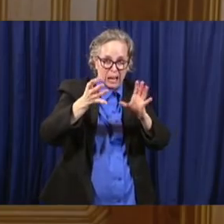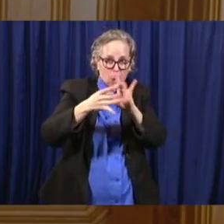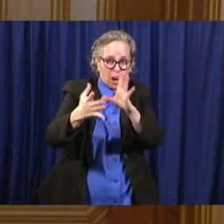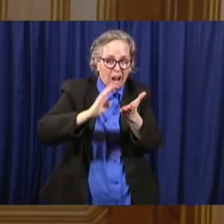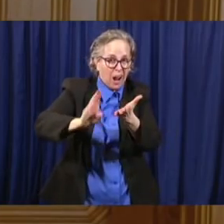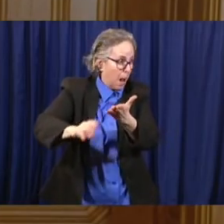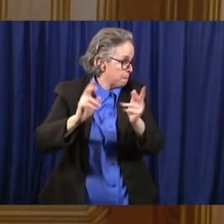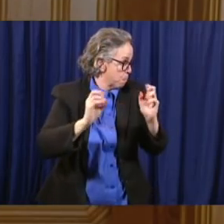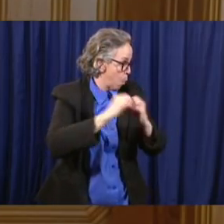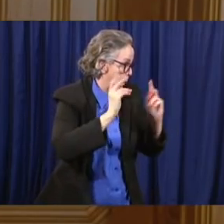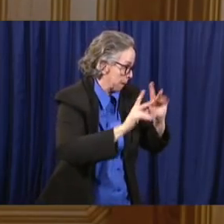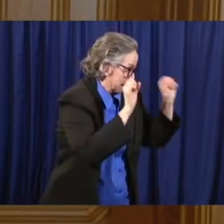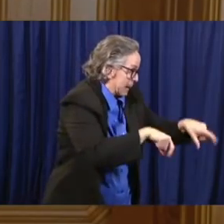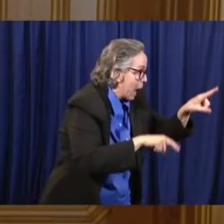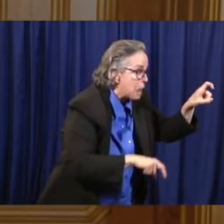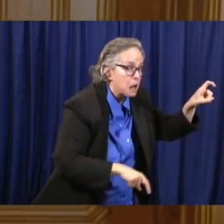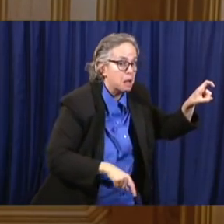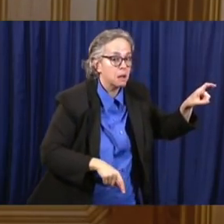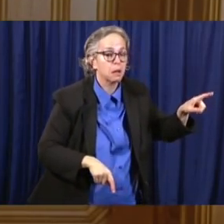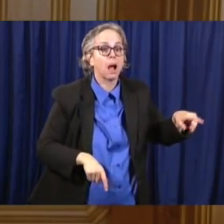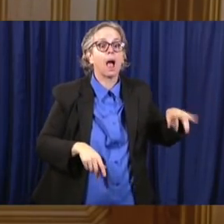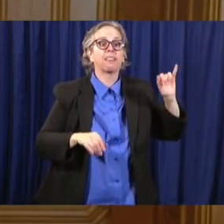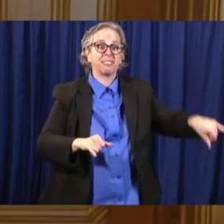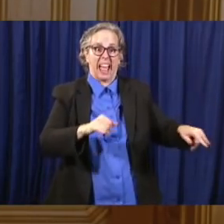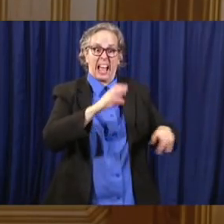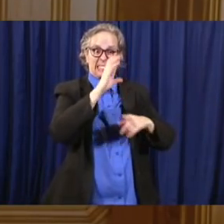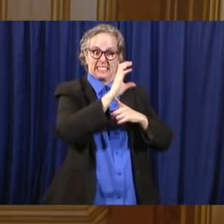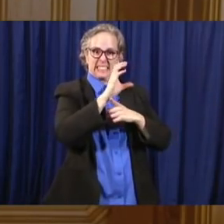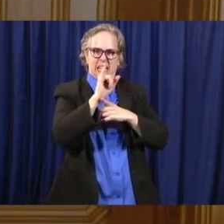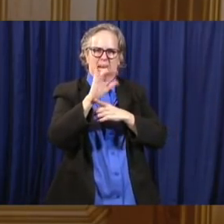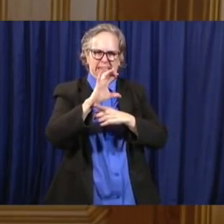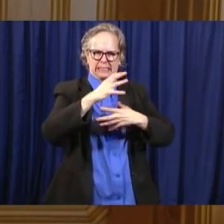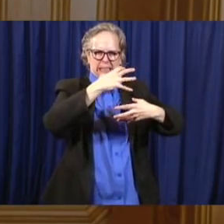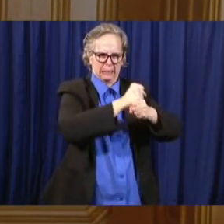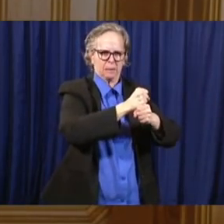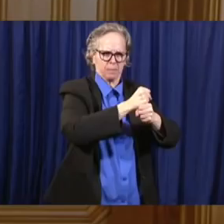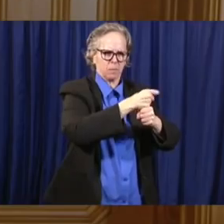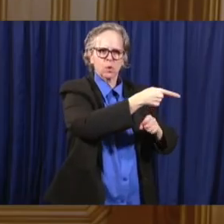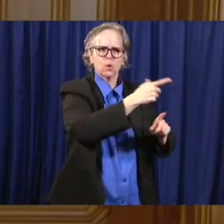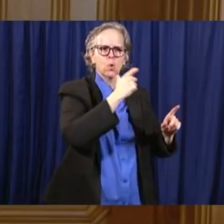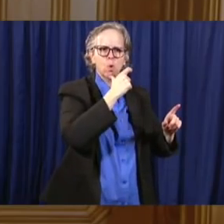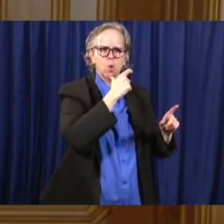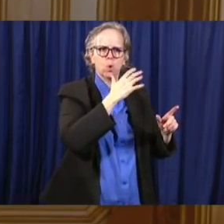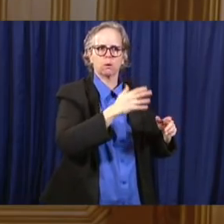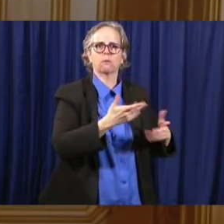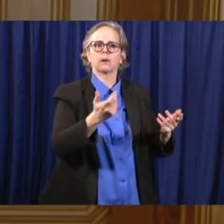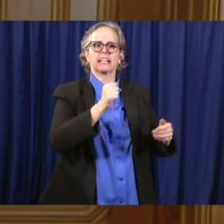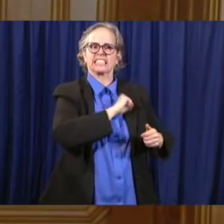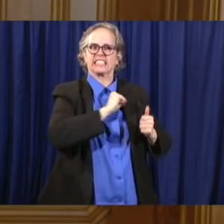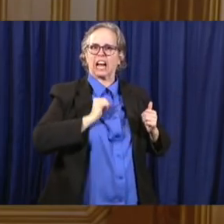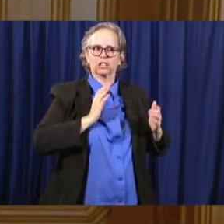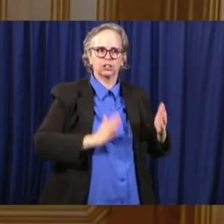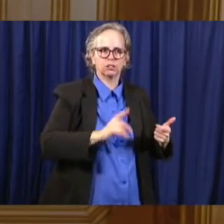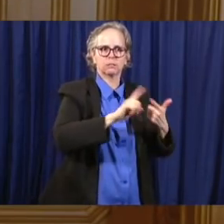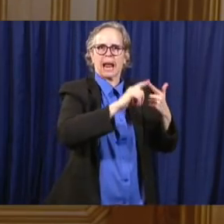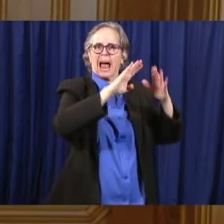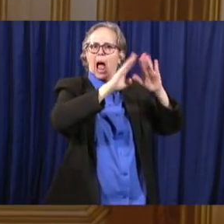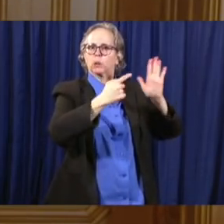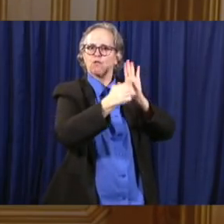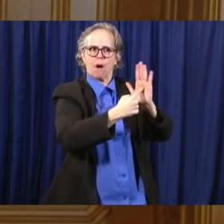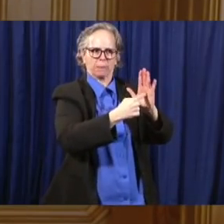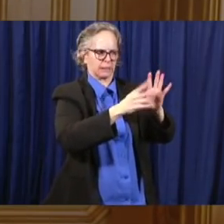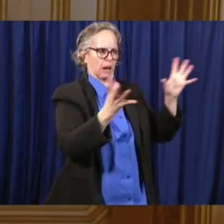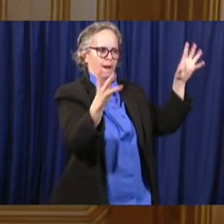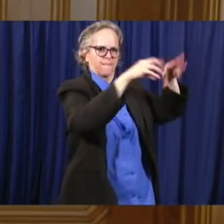CIIC is composed of members of the Ohio House and the Ohio Senate. Their purpose is to assist in the state's efforts to ensure a safe and